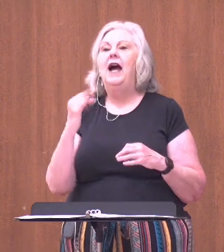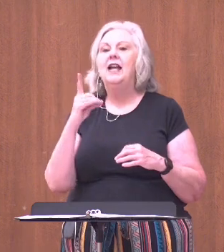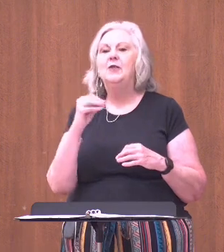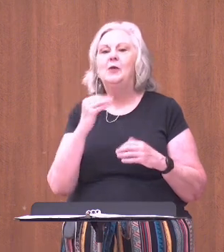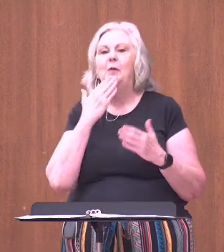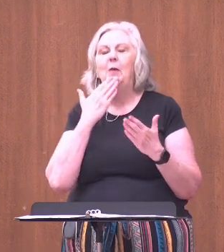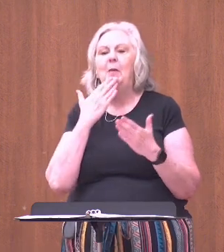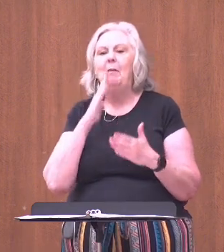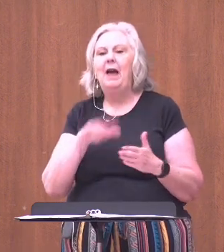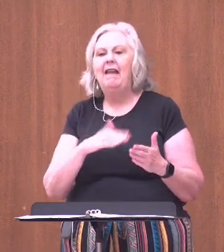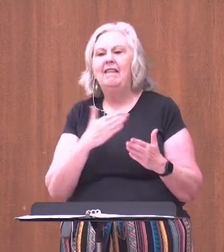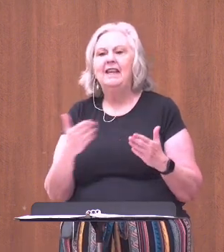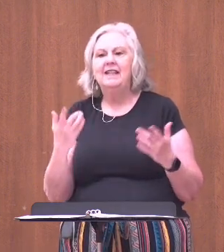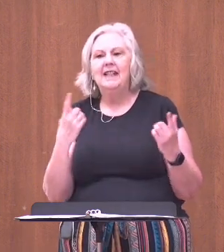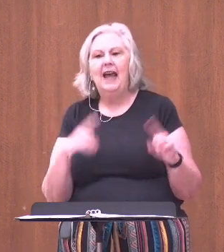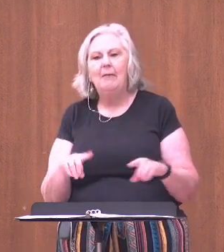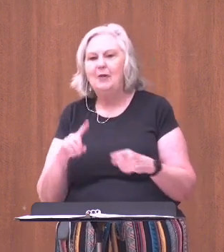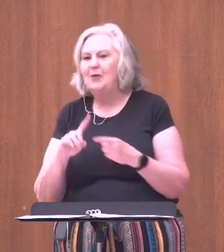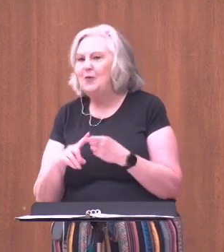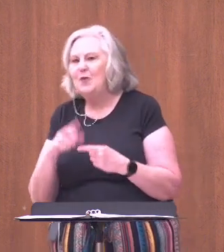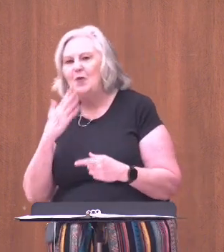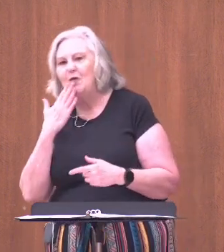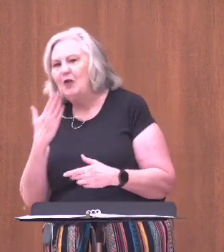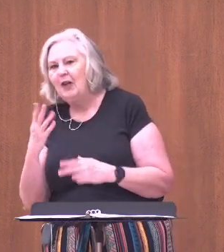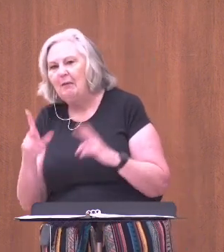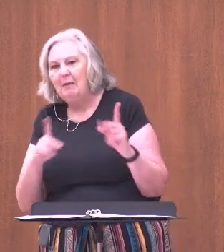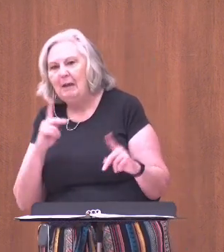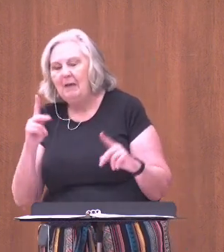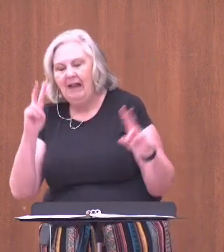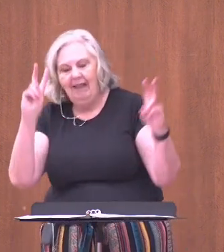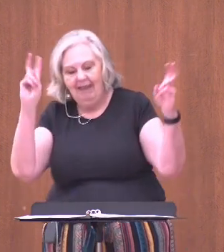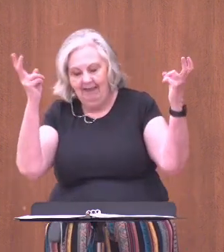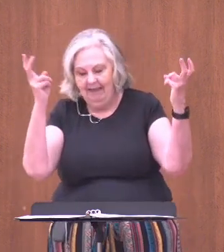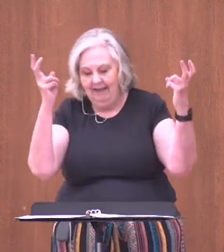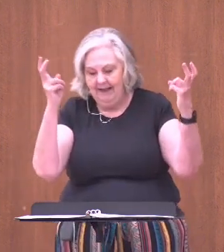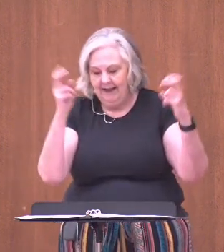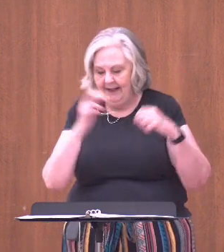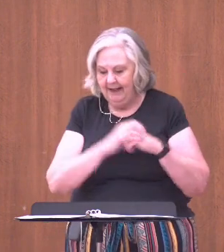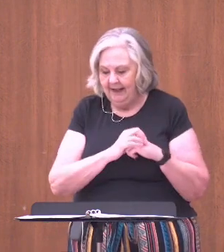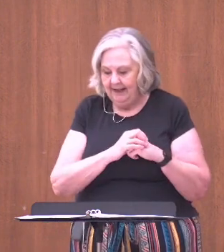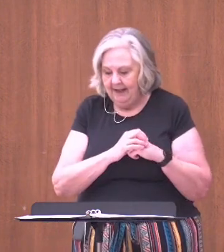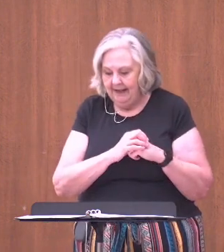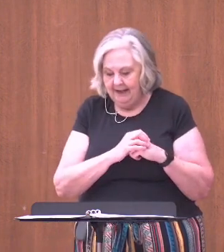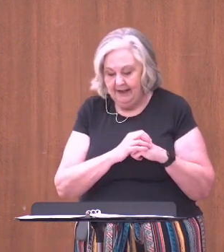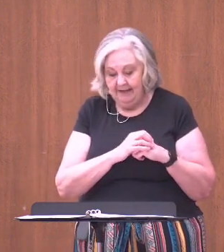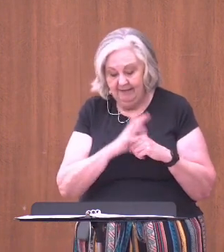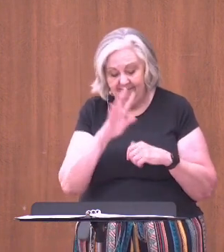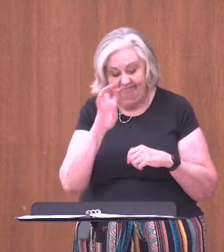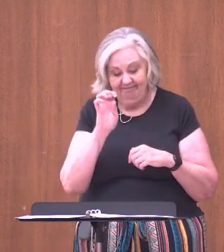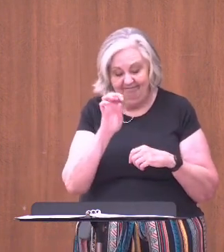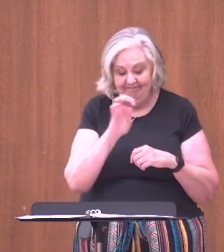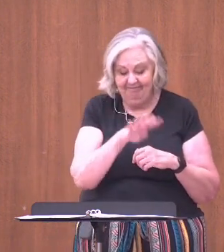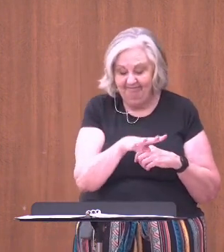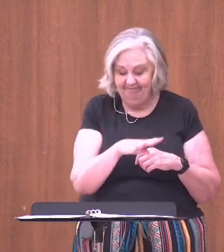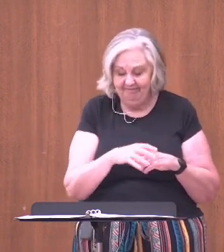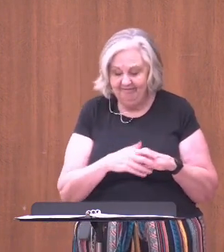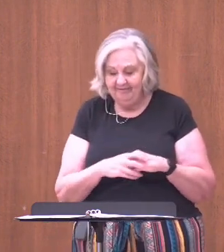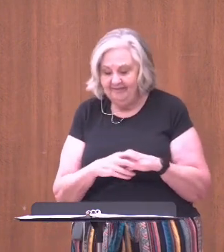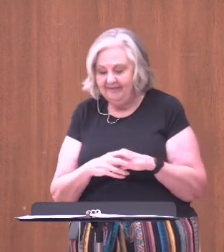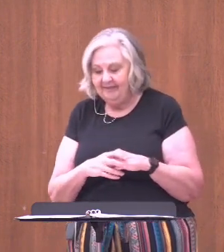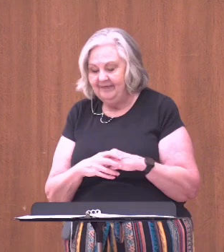Bad Things Happen to Good People? And this is the question of the book of